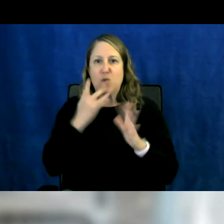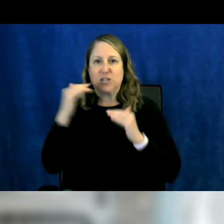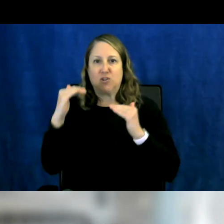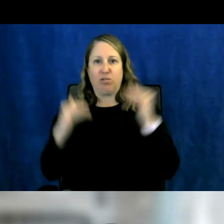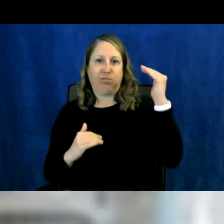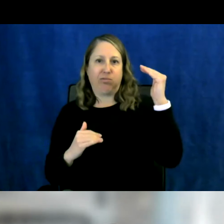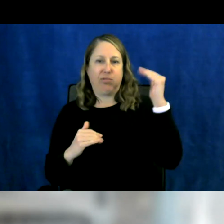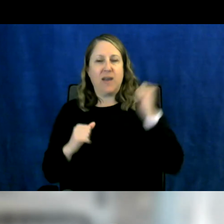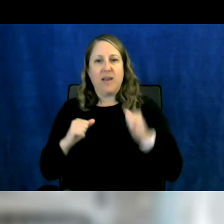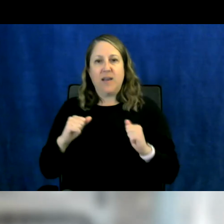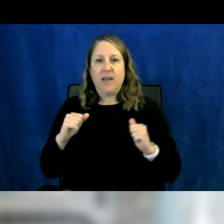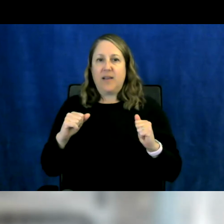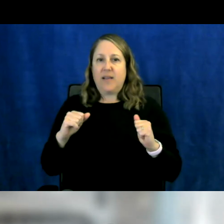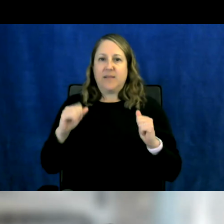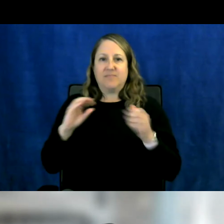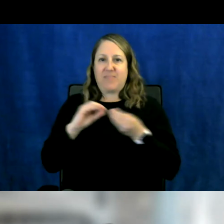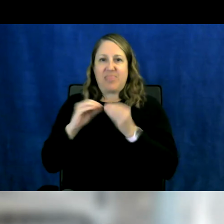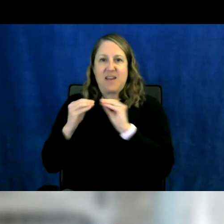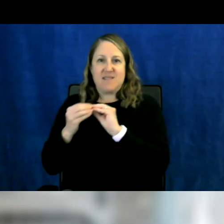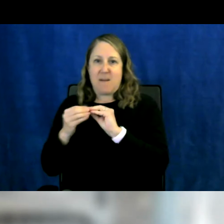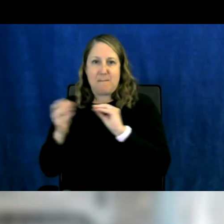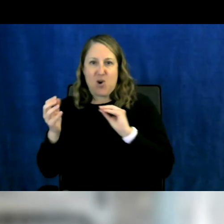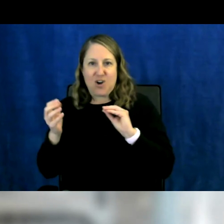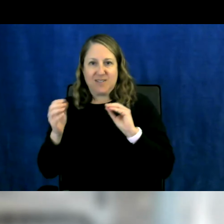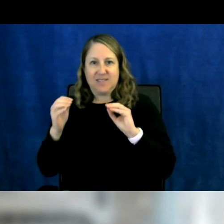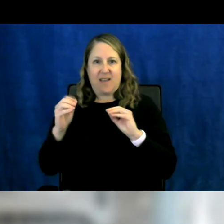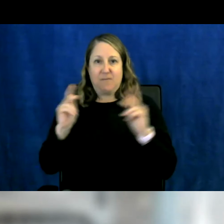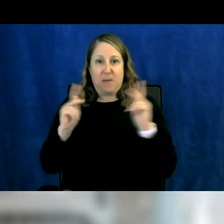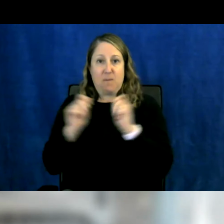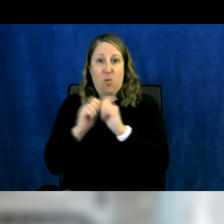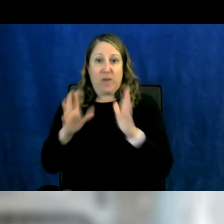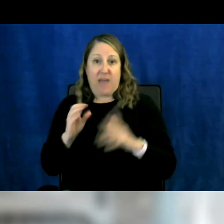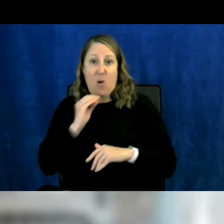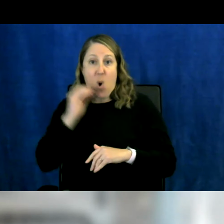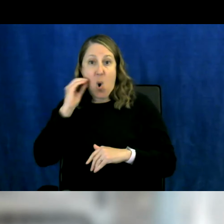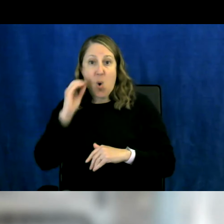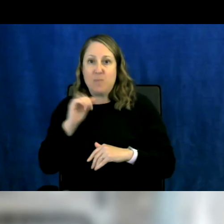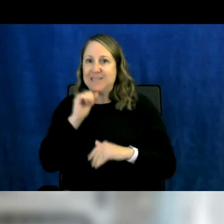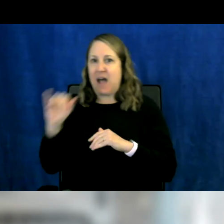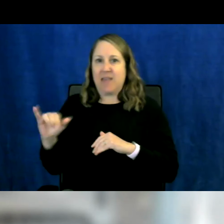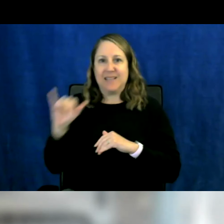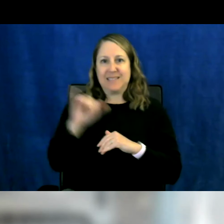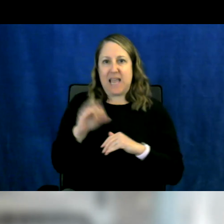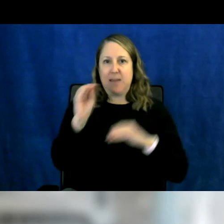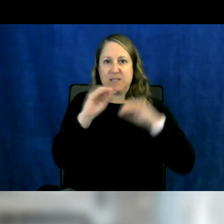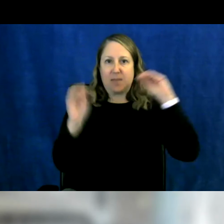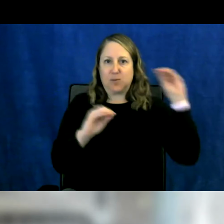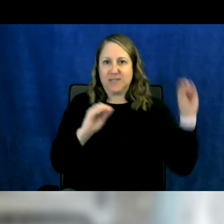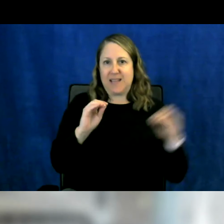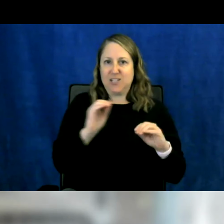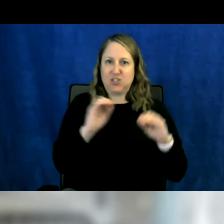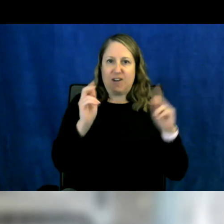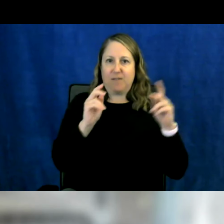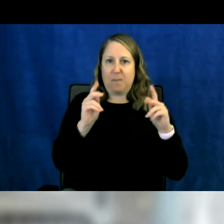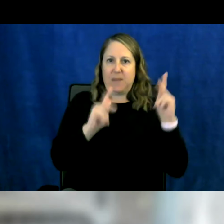experiencing homelessness does not mirror the racial makeup of the general population in the state. California is committed to